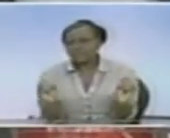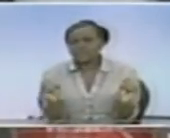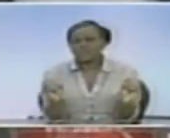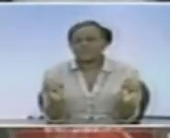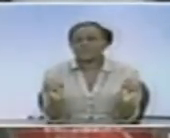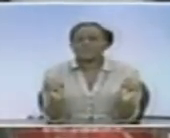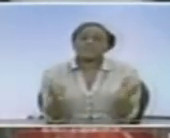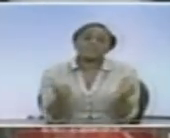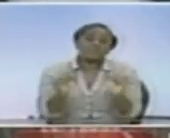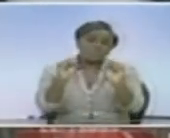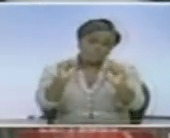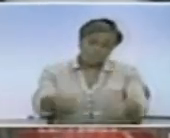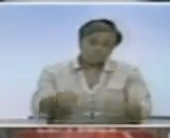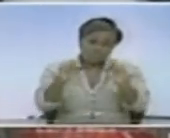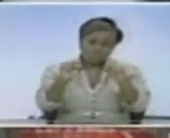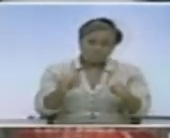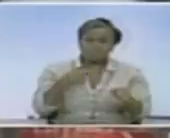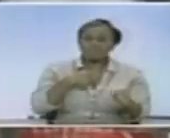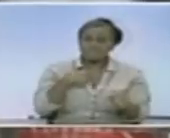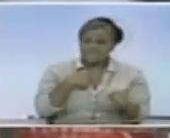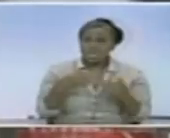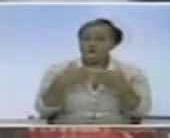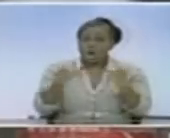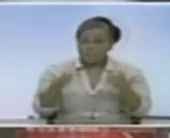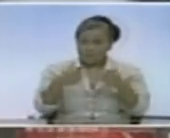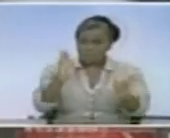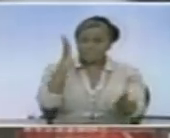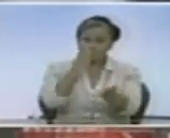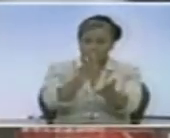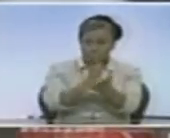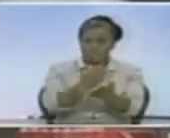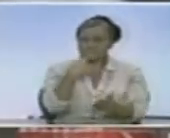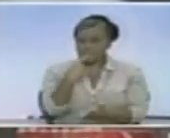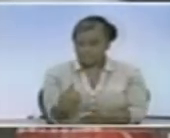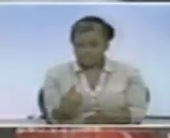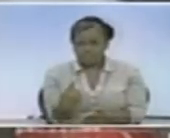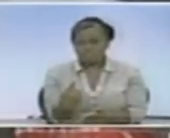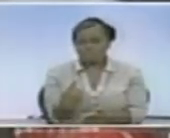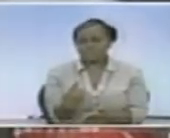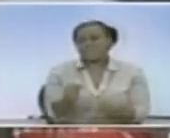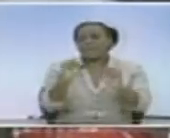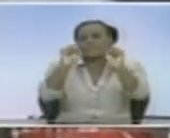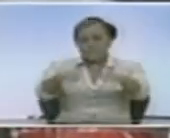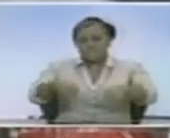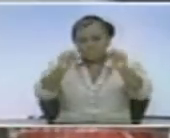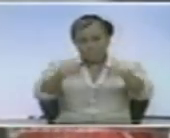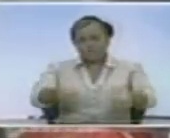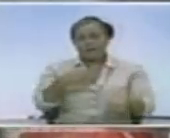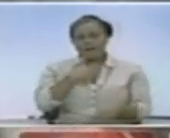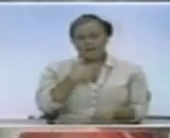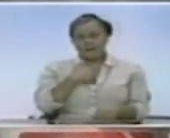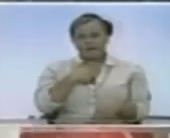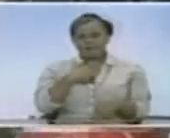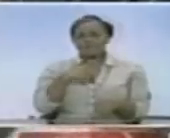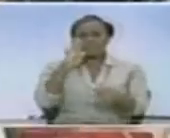We may have. I'm going to be quite open with you and say you may have a number